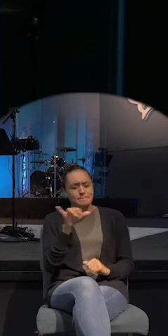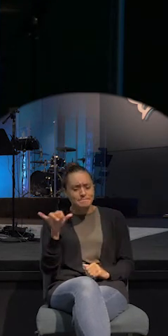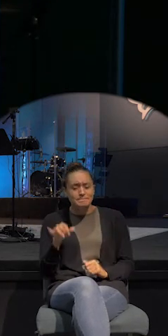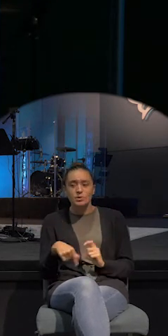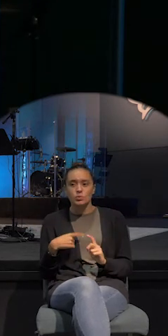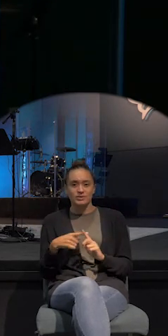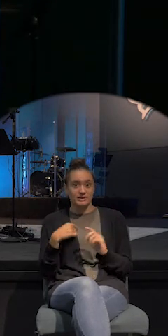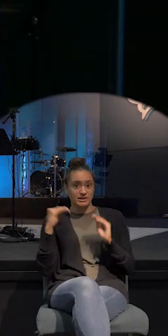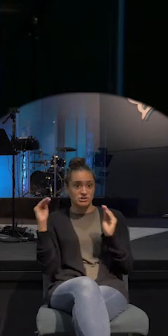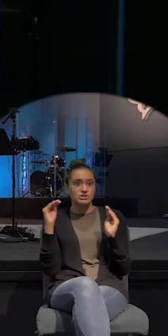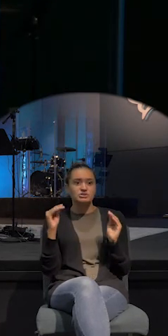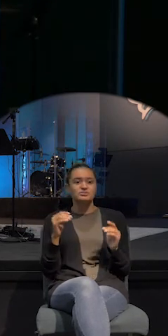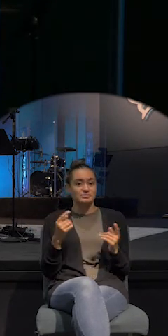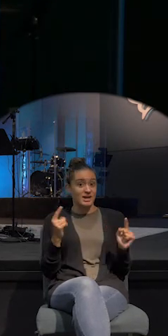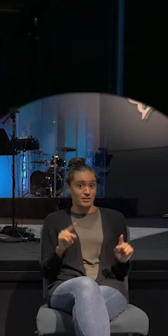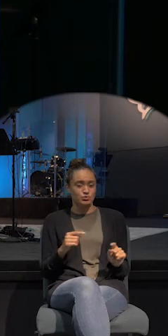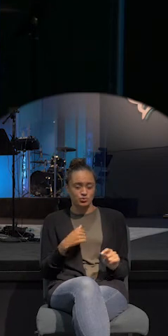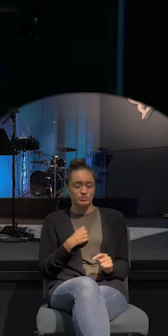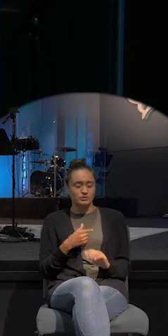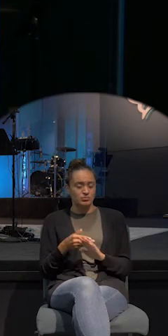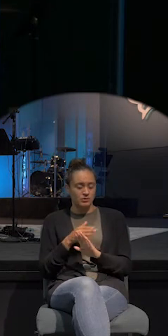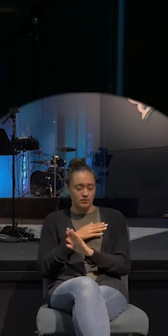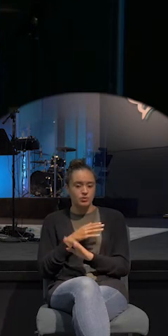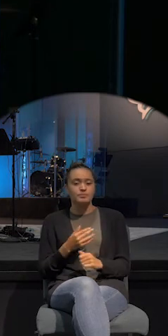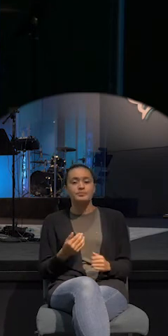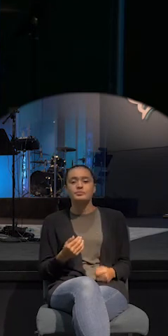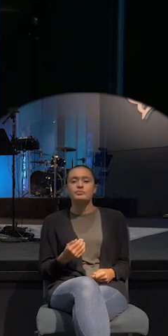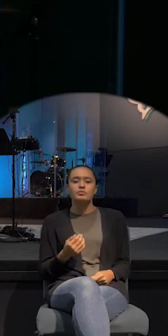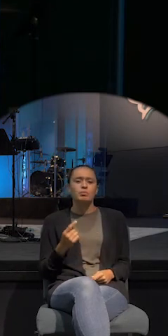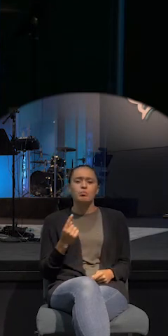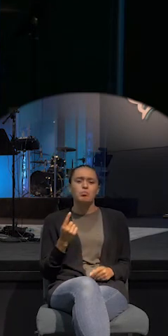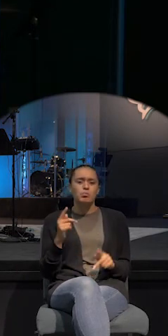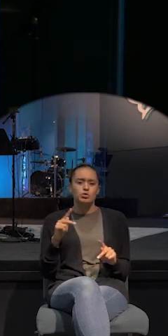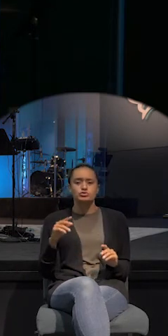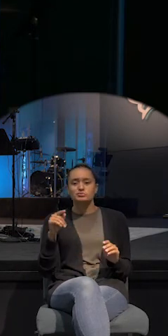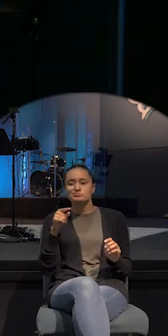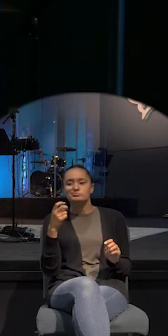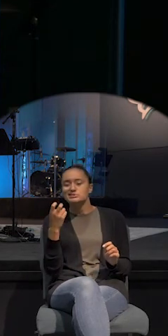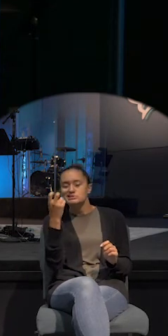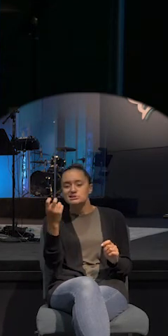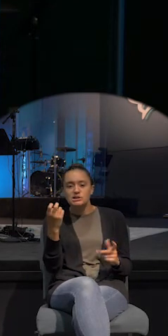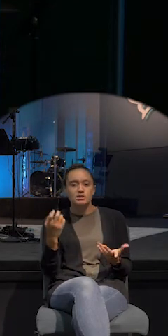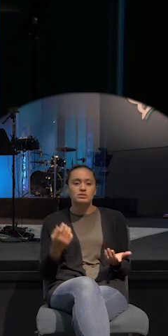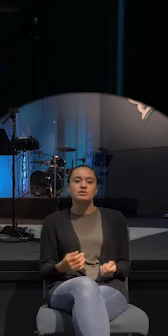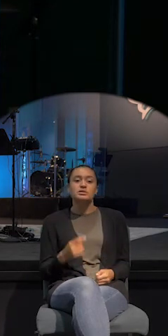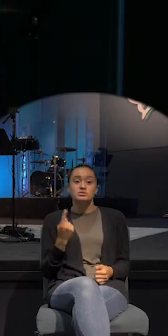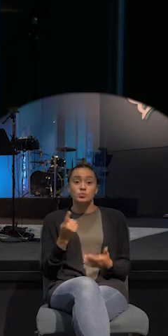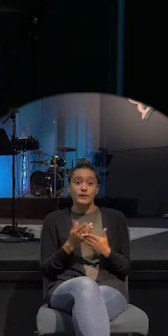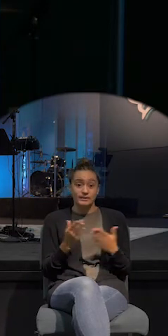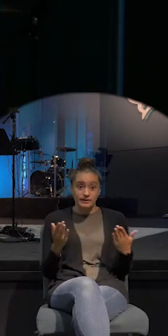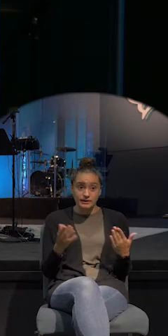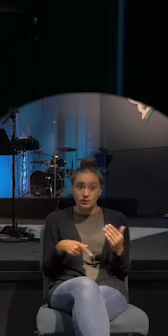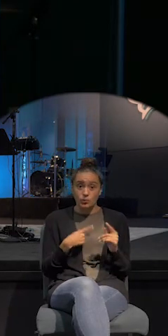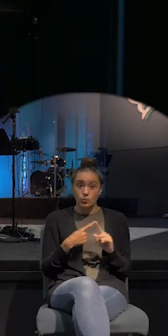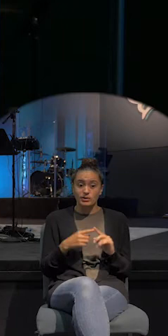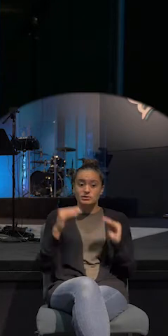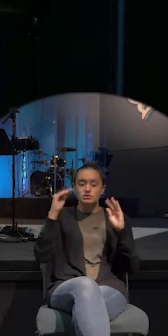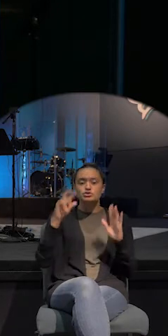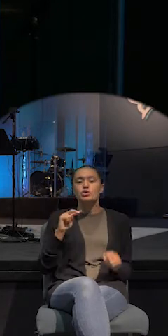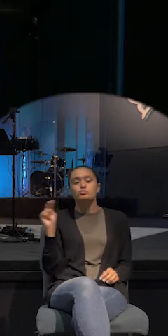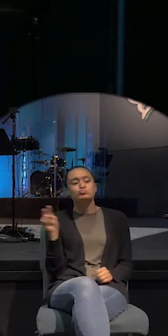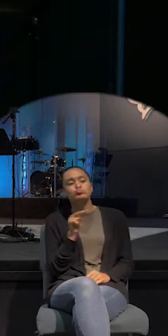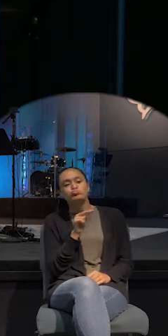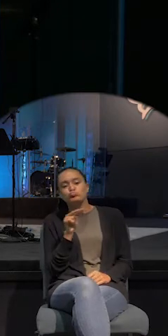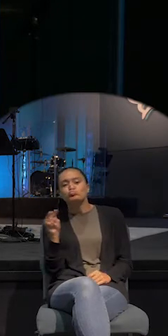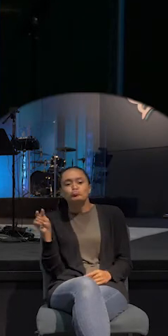when I teach, I've had this happen to me before as someone sitting being taught. It's one thing when the teacher's looking